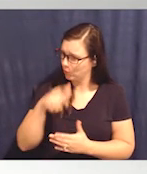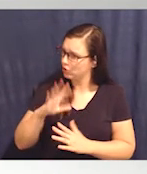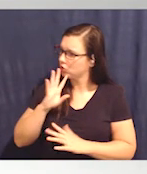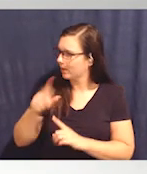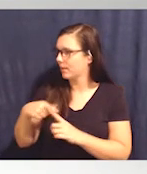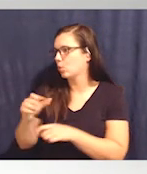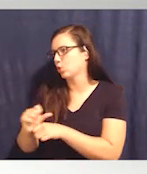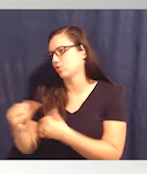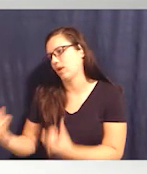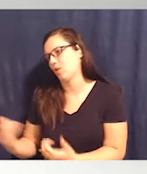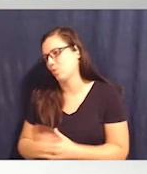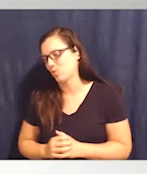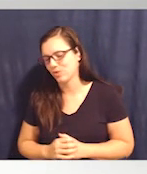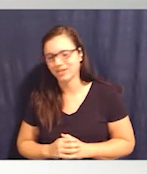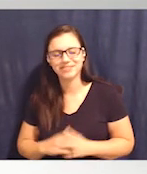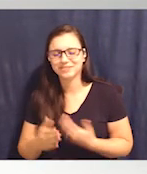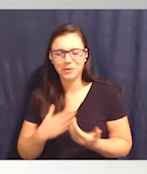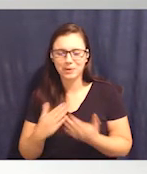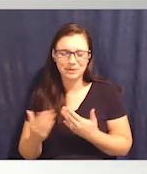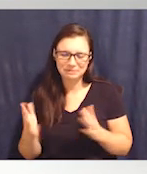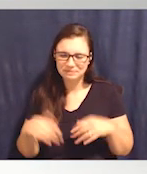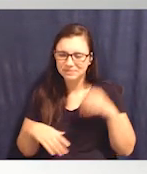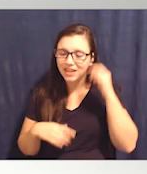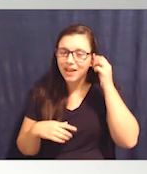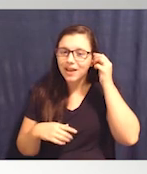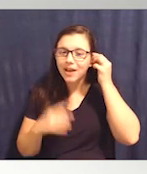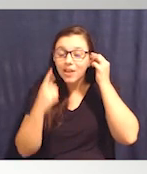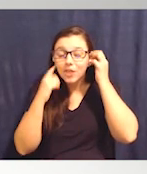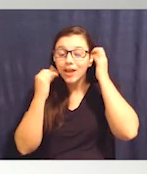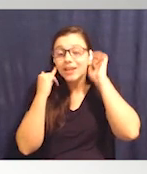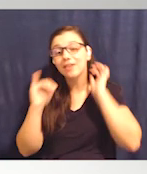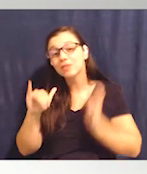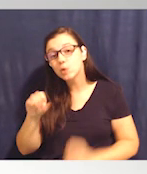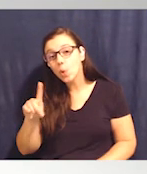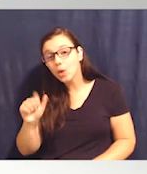anyway, I figured if I threw Yoda in here, you guys would go, hey, I may not be the